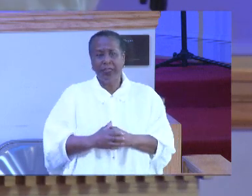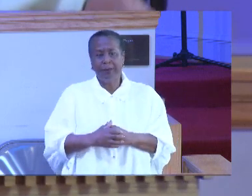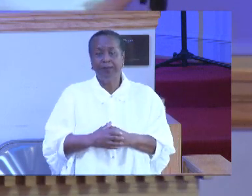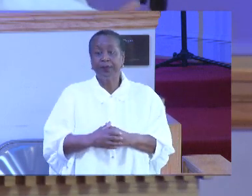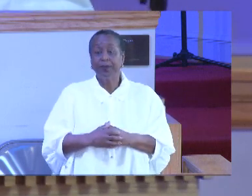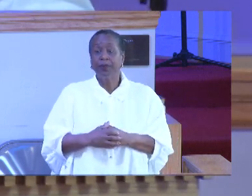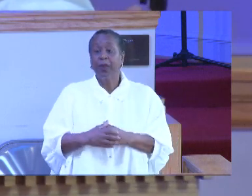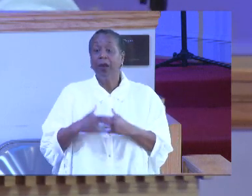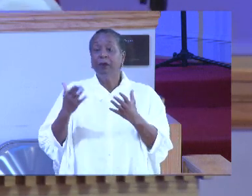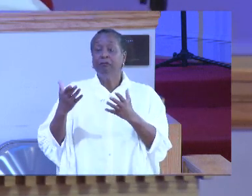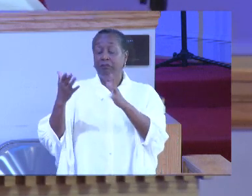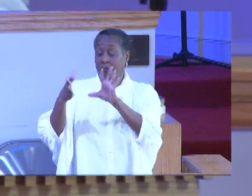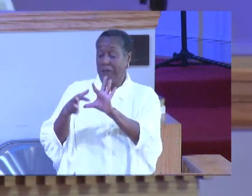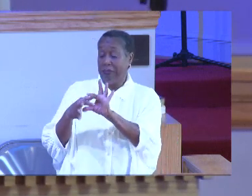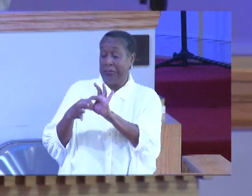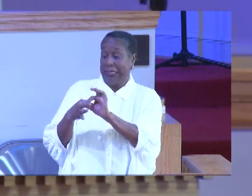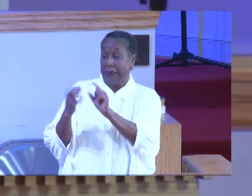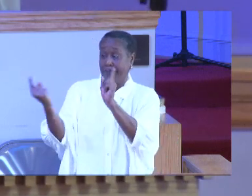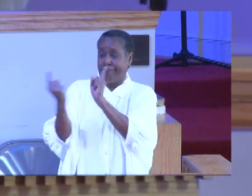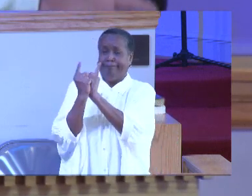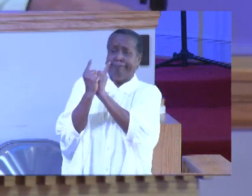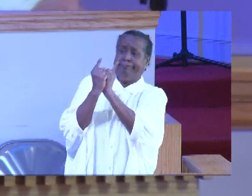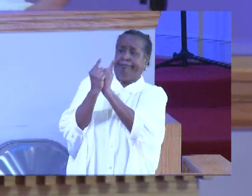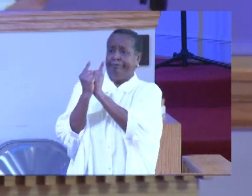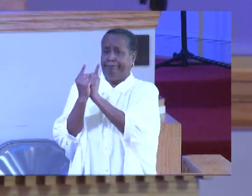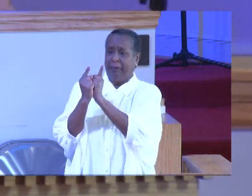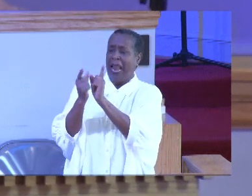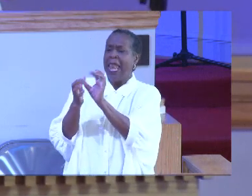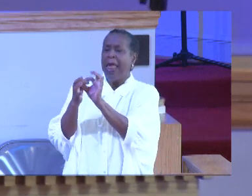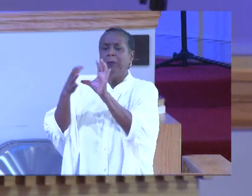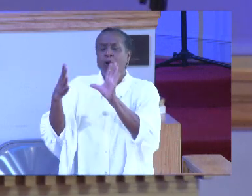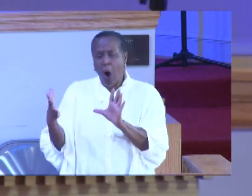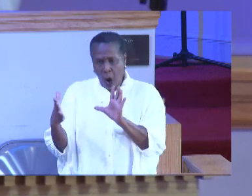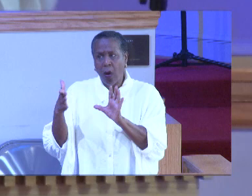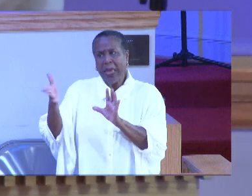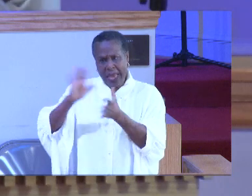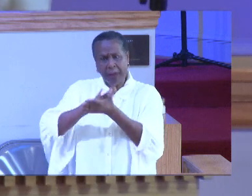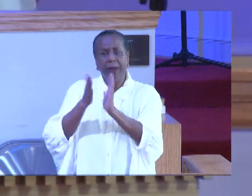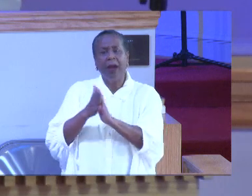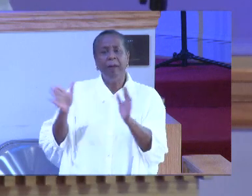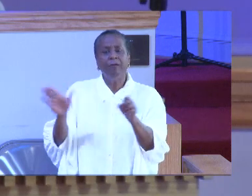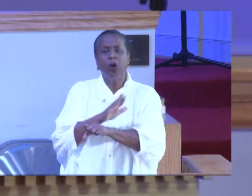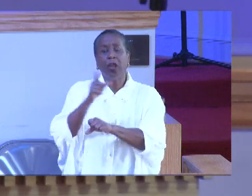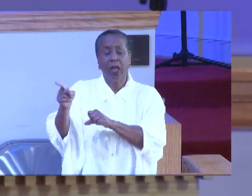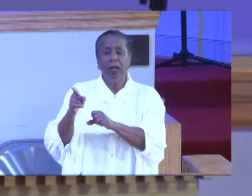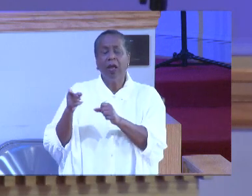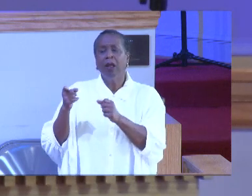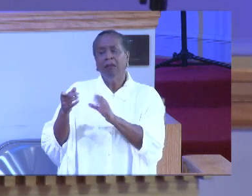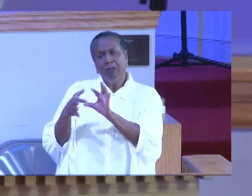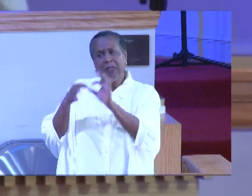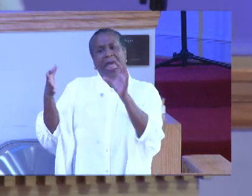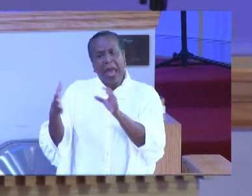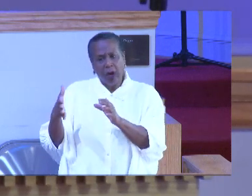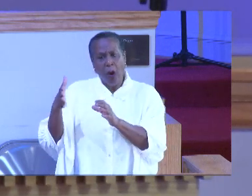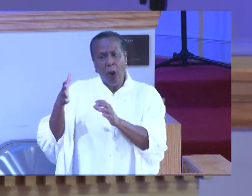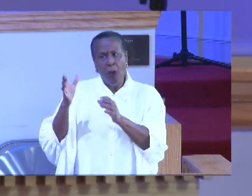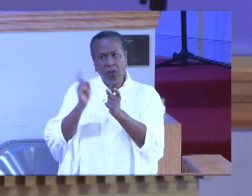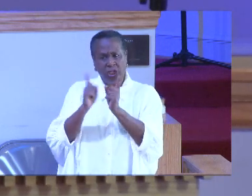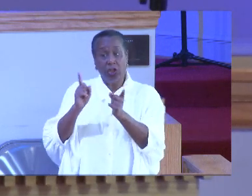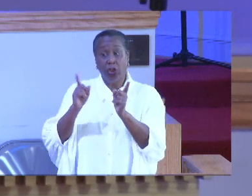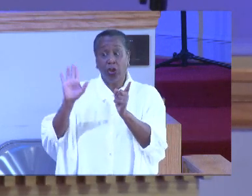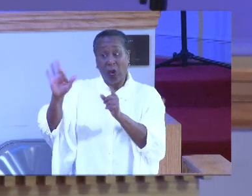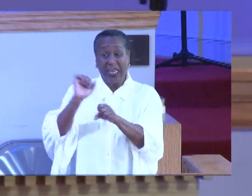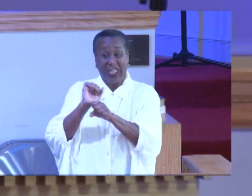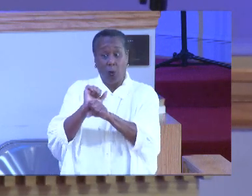Let Jesus go, so he can become fully who he is. Let Jesus go, so that the work can fully